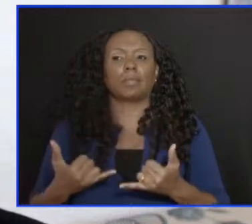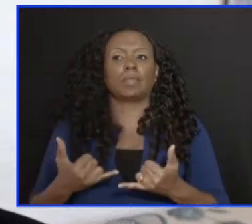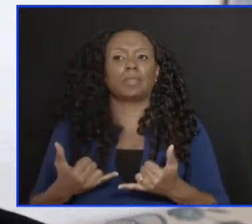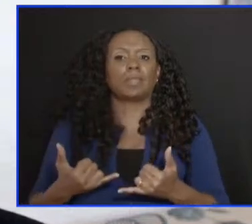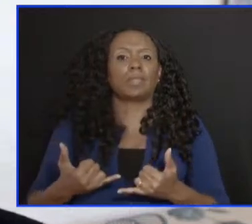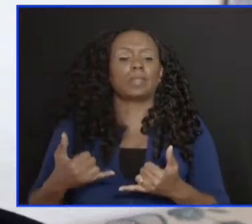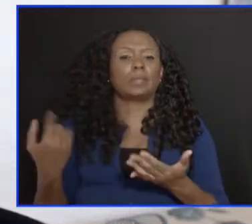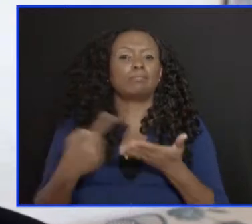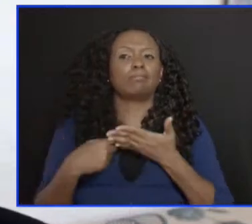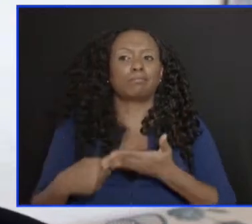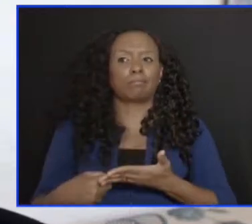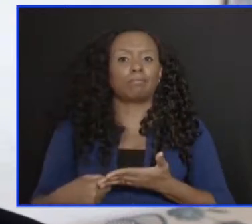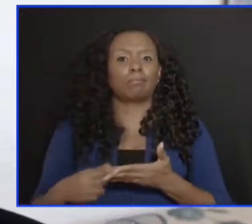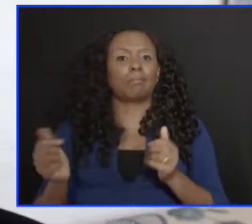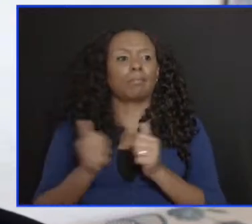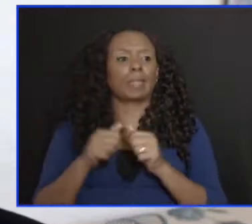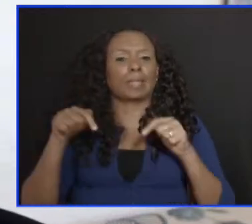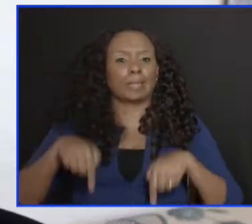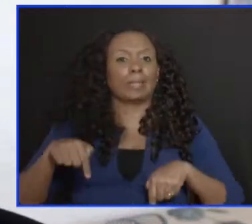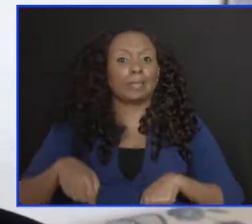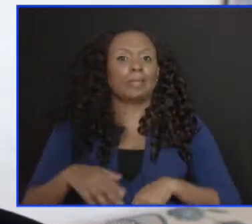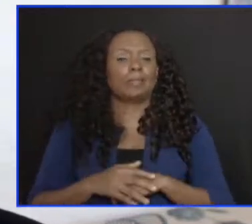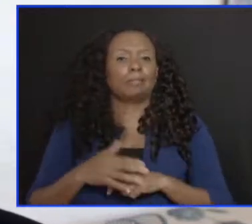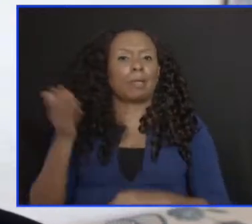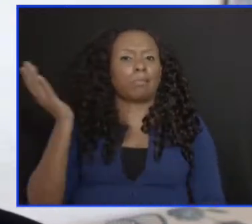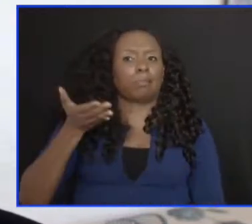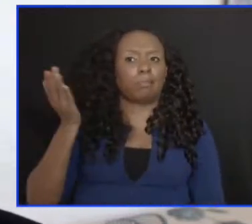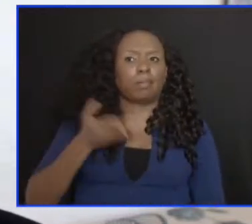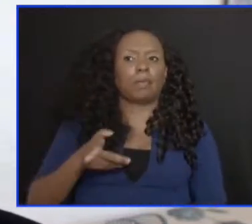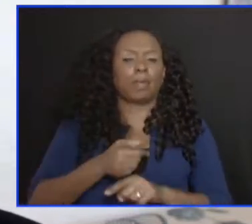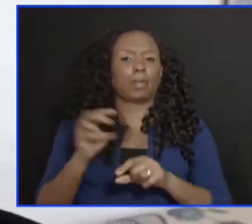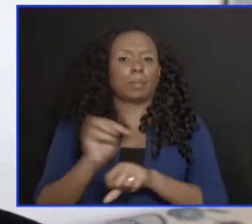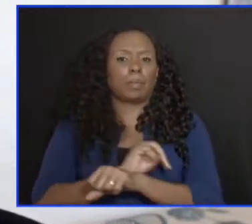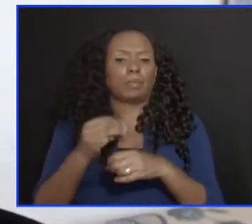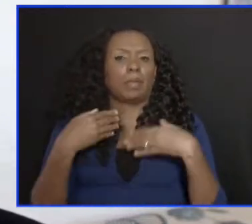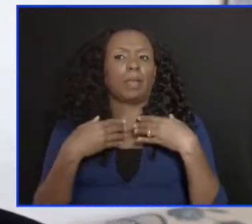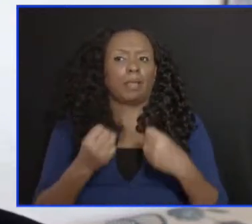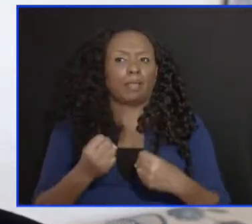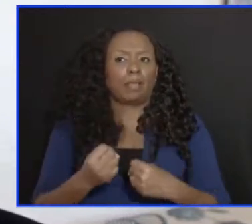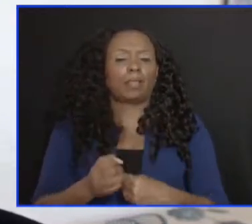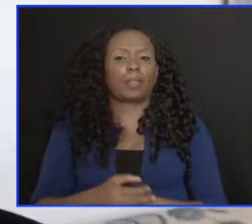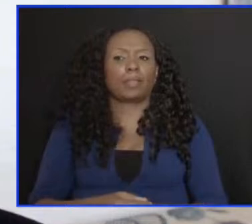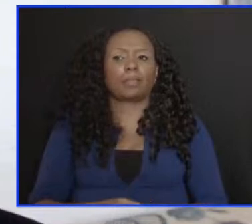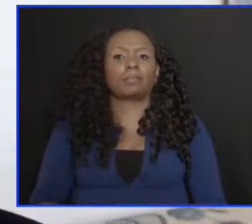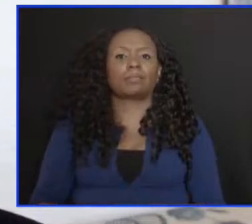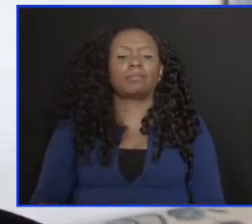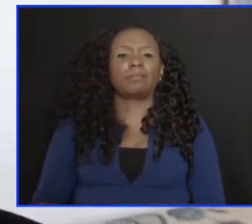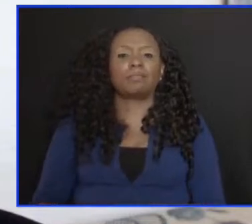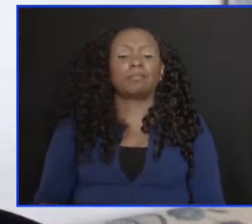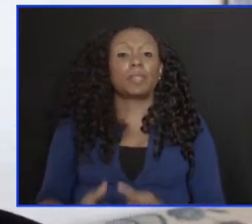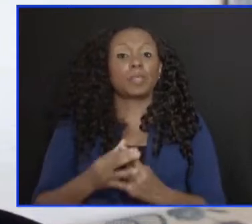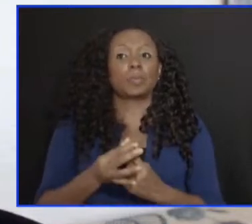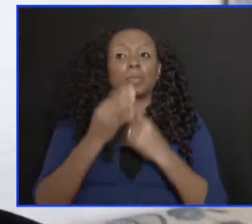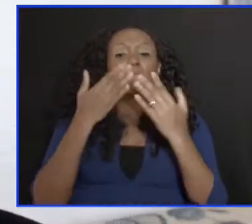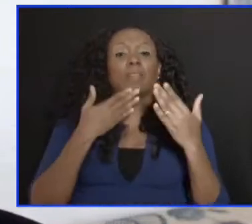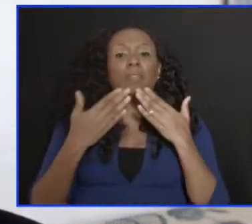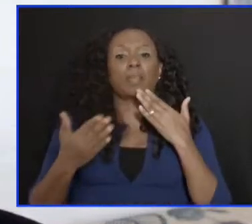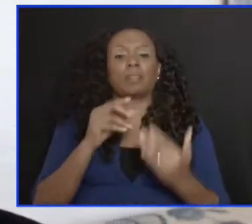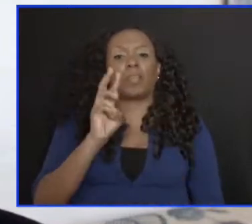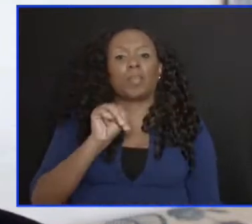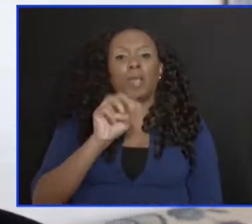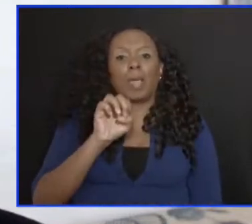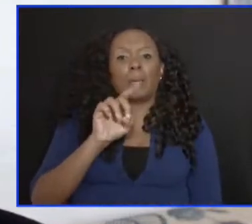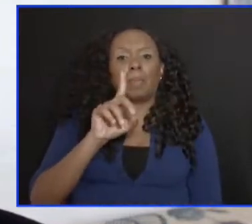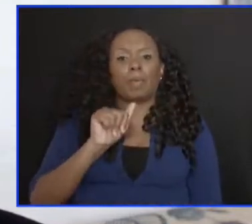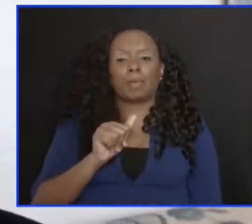edition of this particular press briefing with officials of the Ministry of Health A special thanks to those of you in the media and